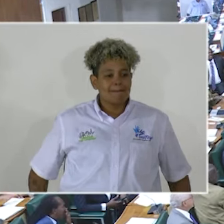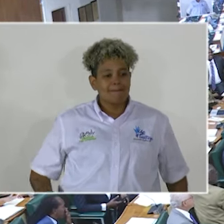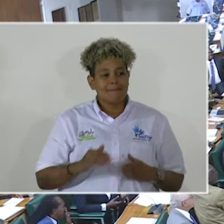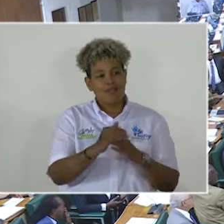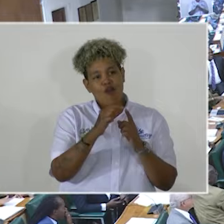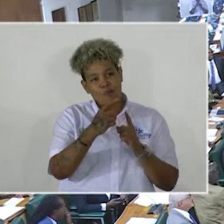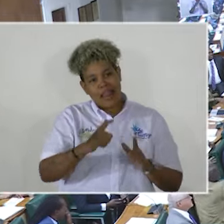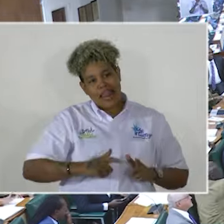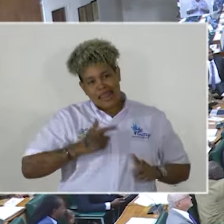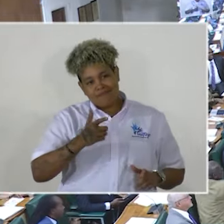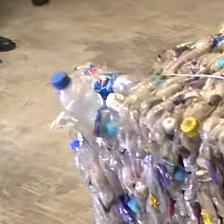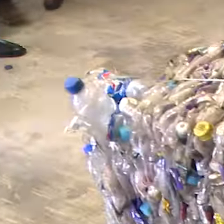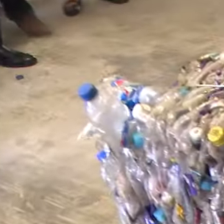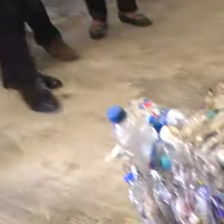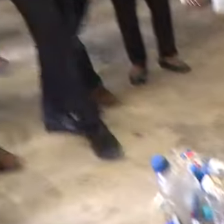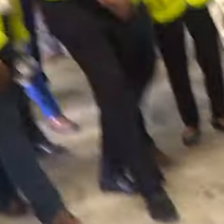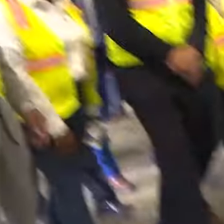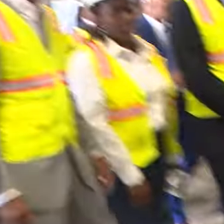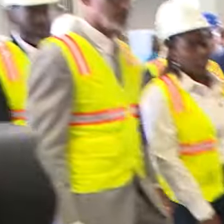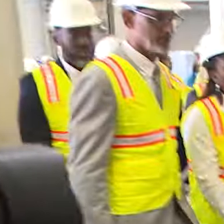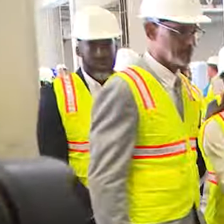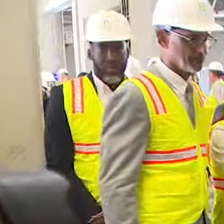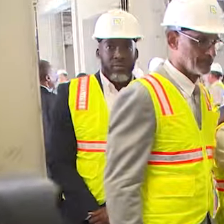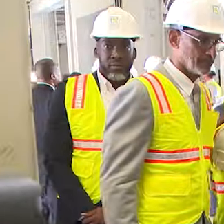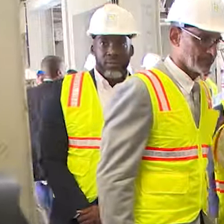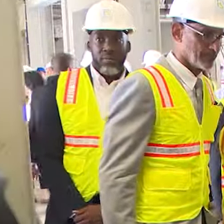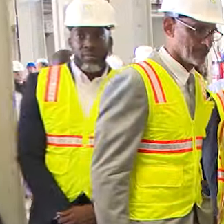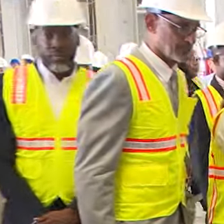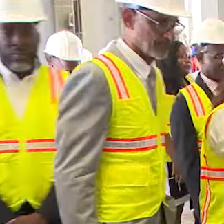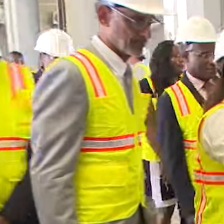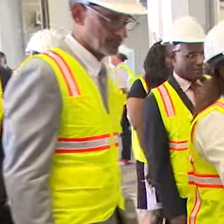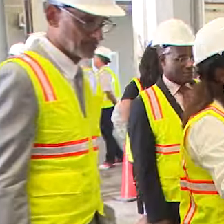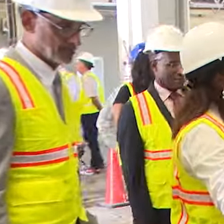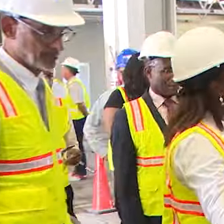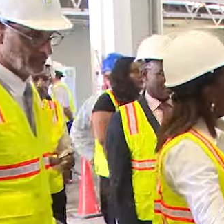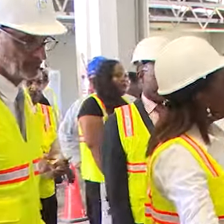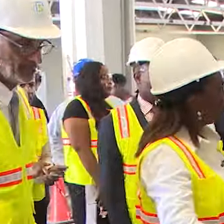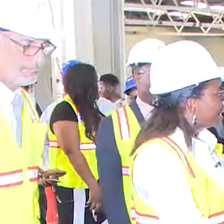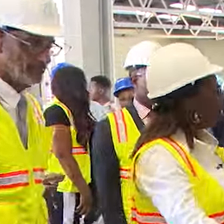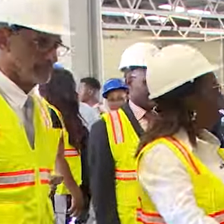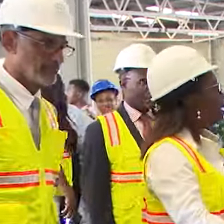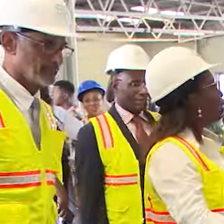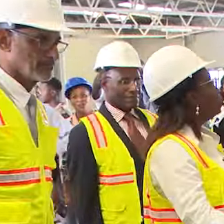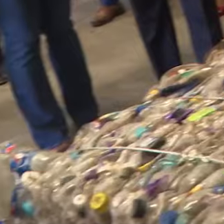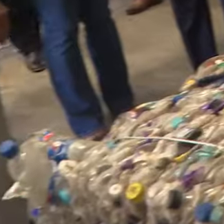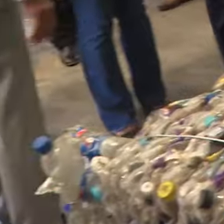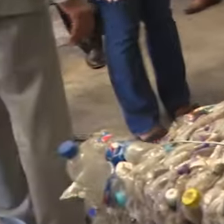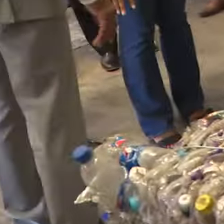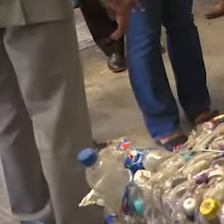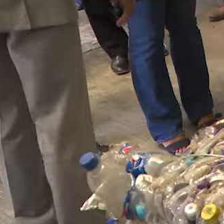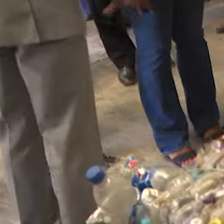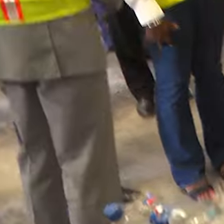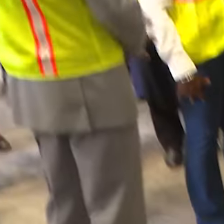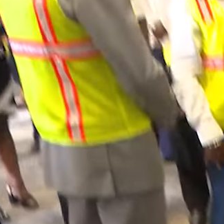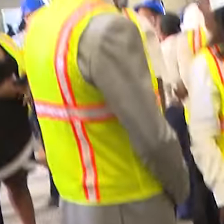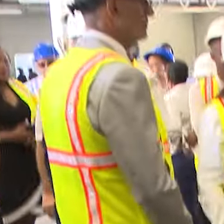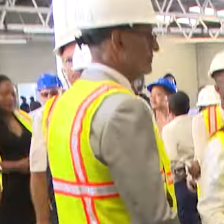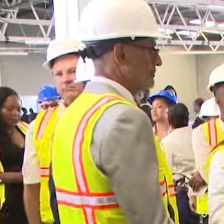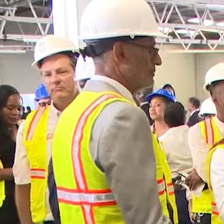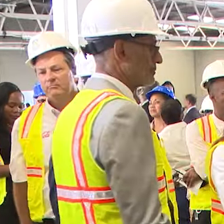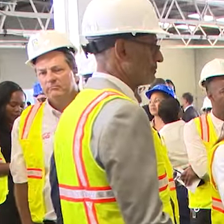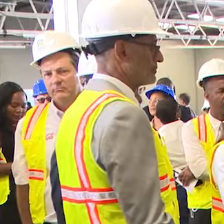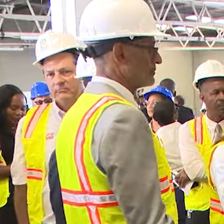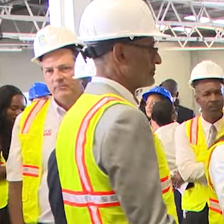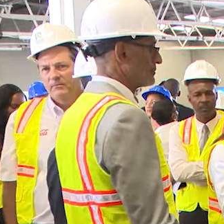plastic bottles for recycling, which has moved from 60 million 5 years ago to 278 million bottles